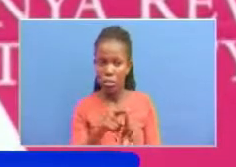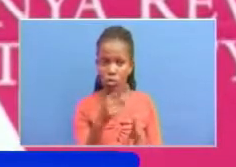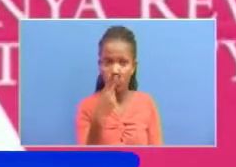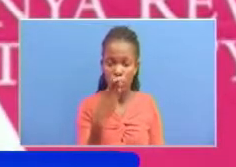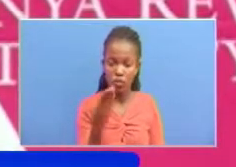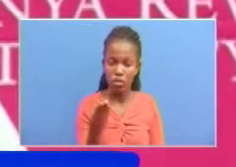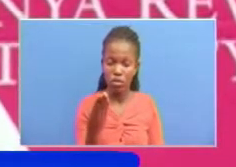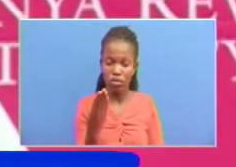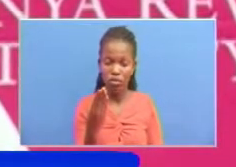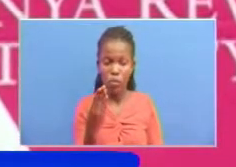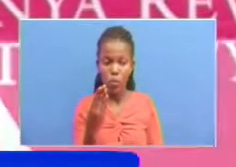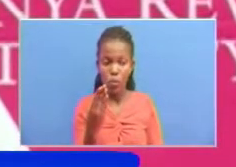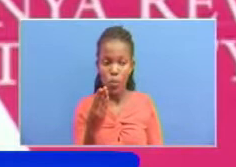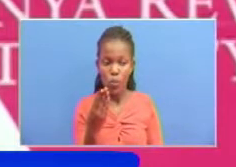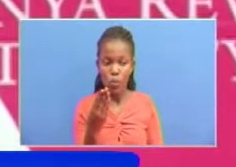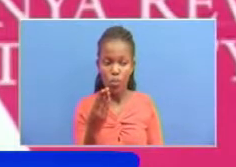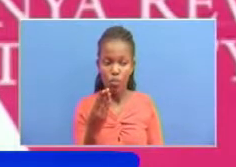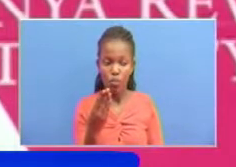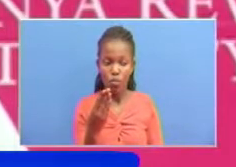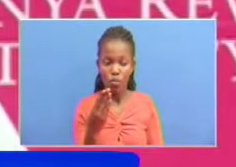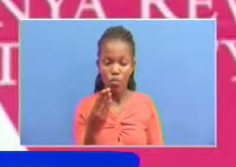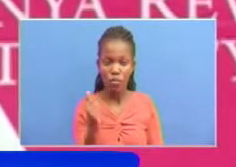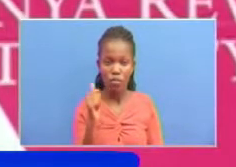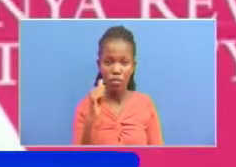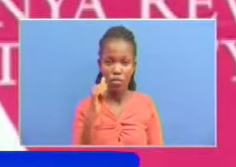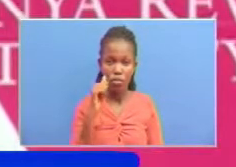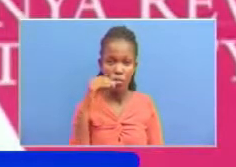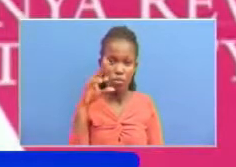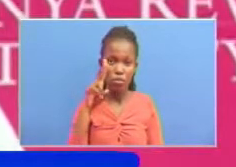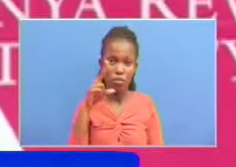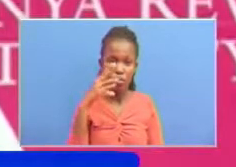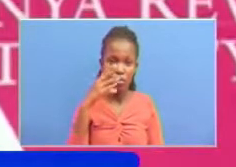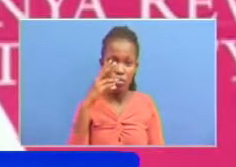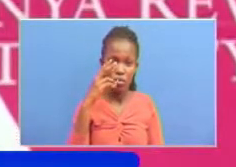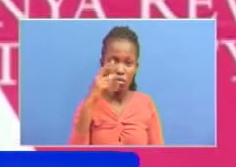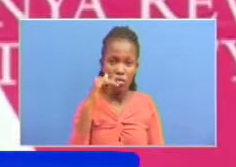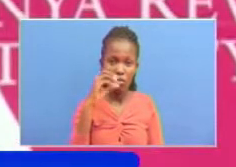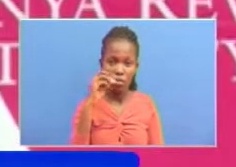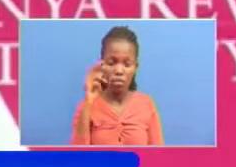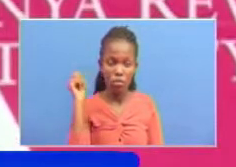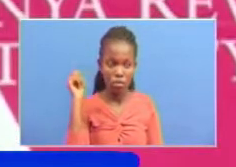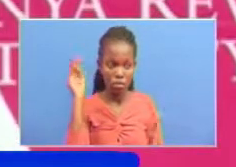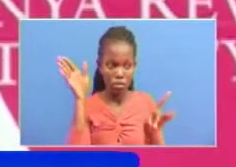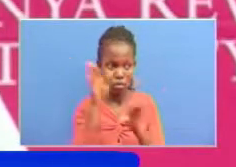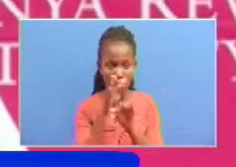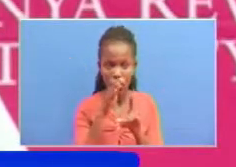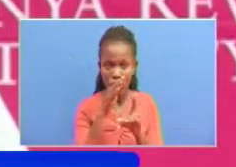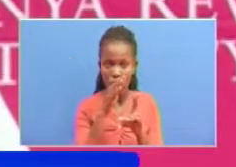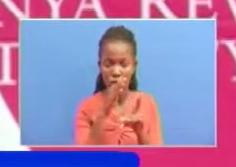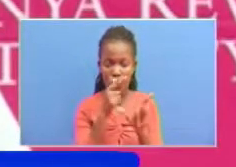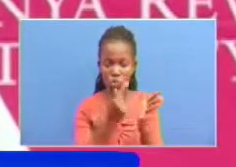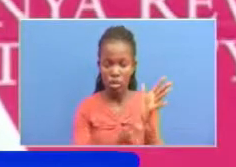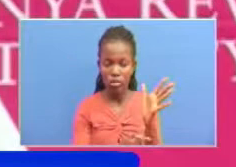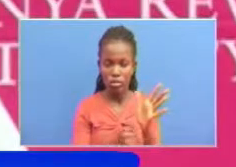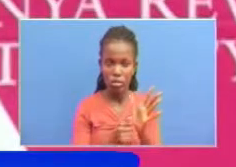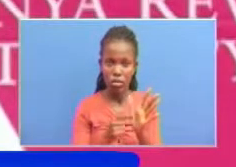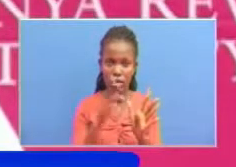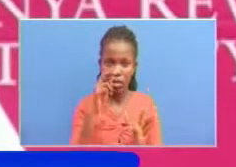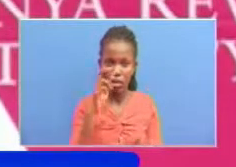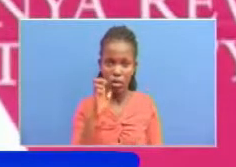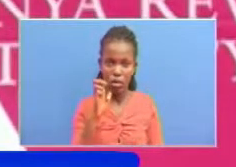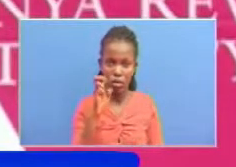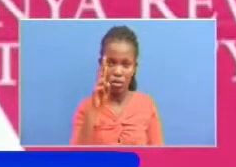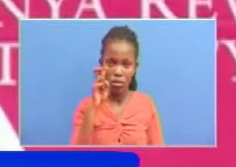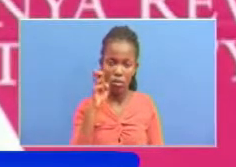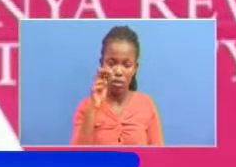24th. The objectives of our auction basically is to protect revenue. Is a